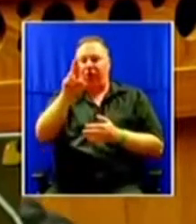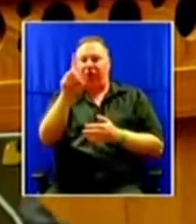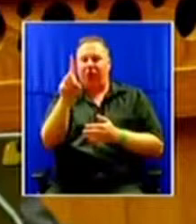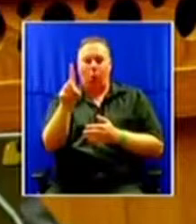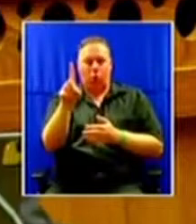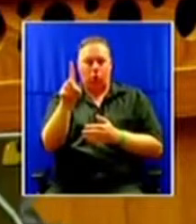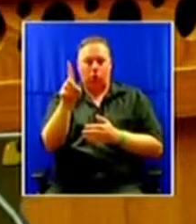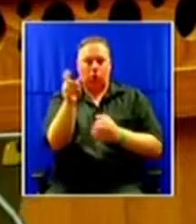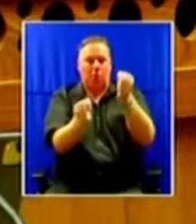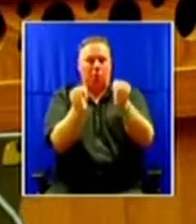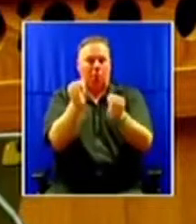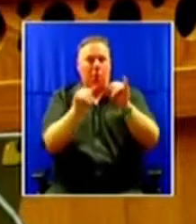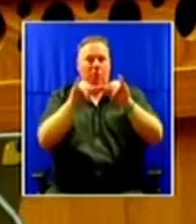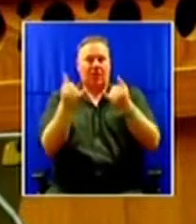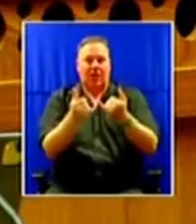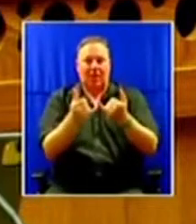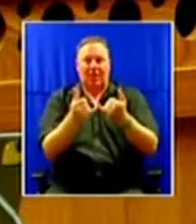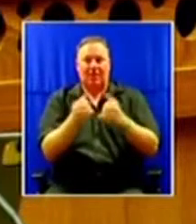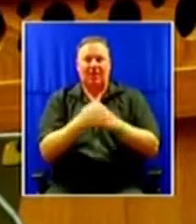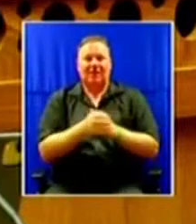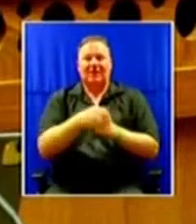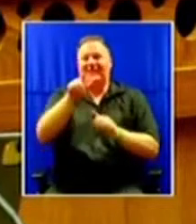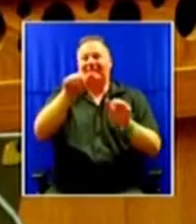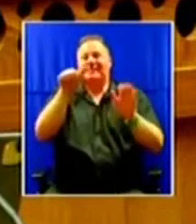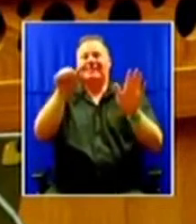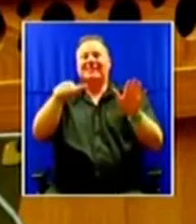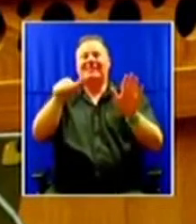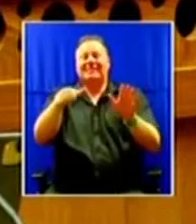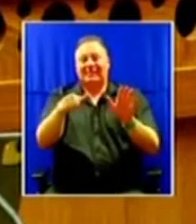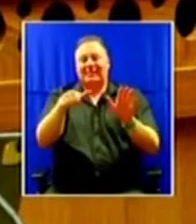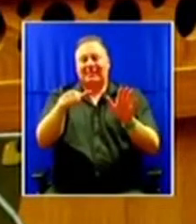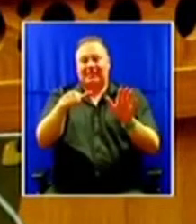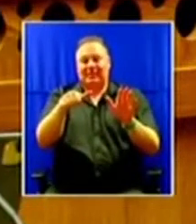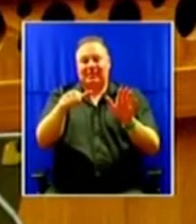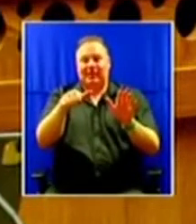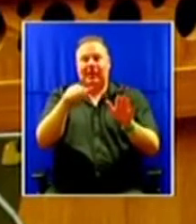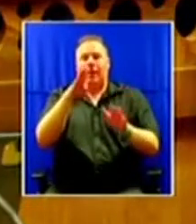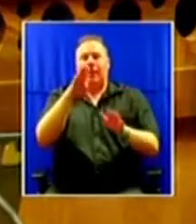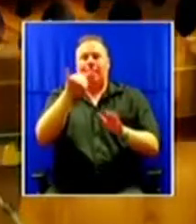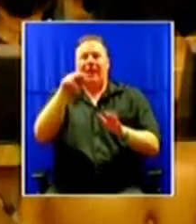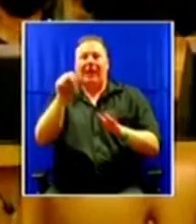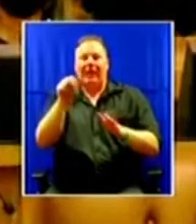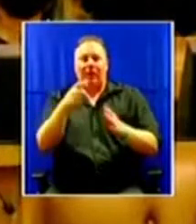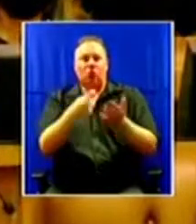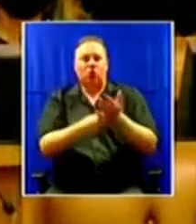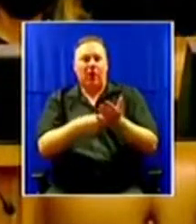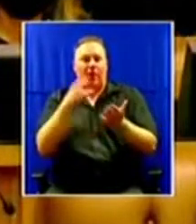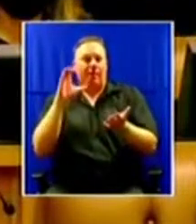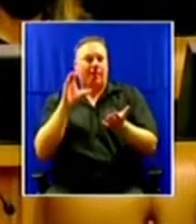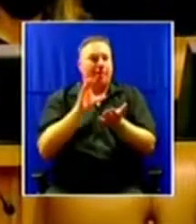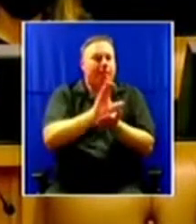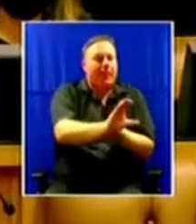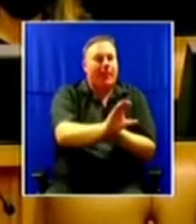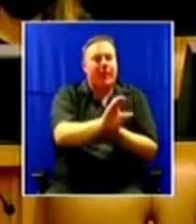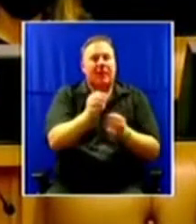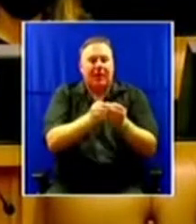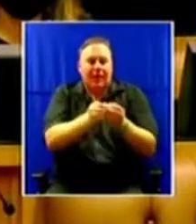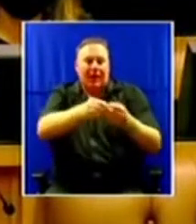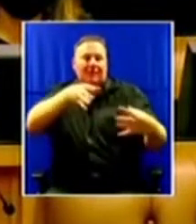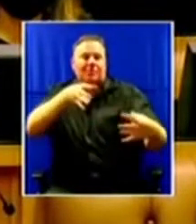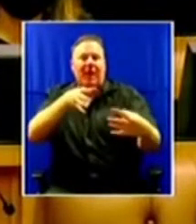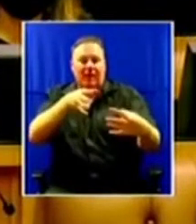announced a 16 billion rand investment to expand their manufacturing facility in